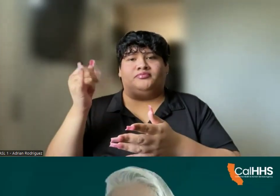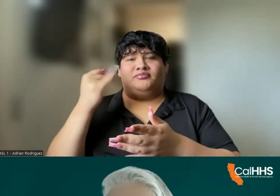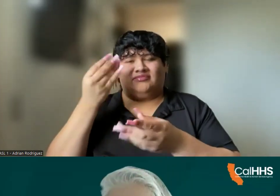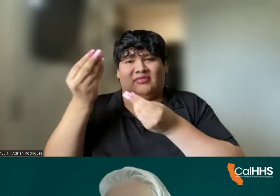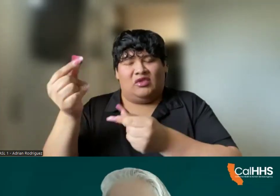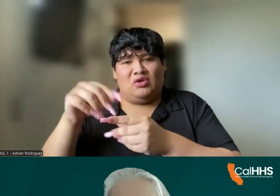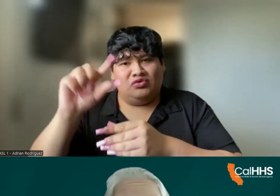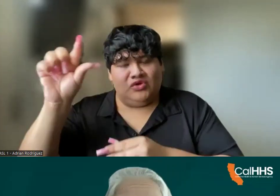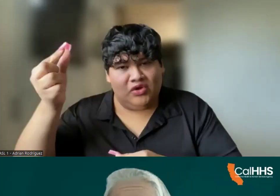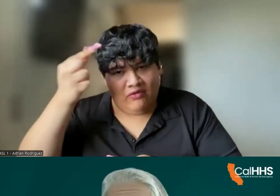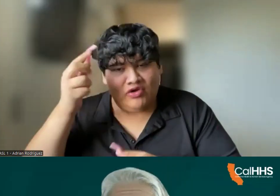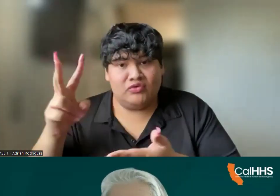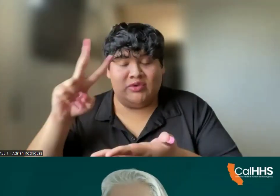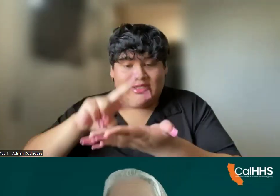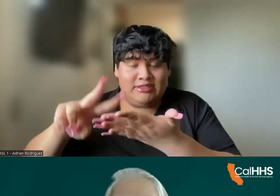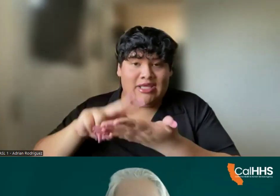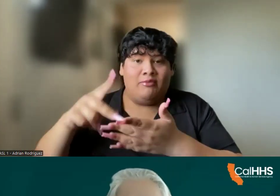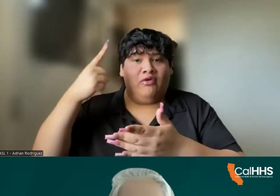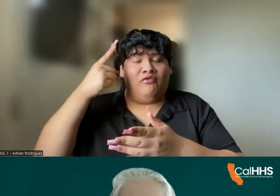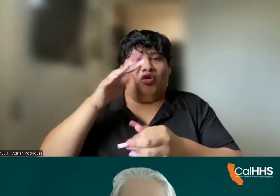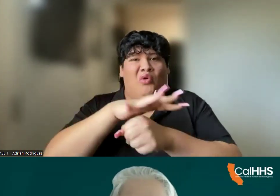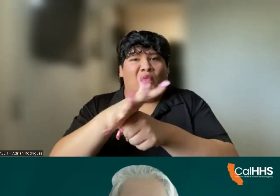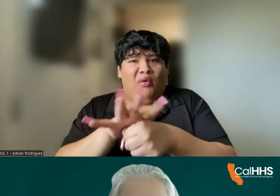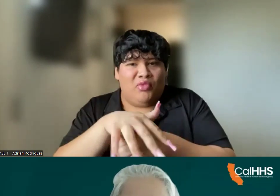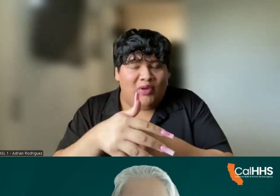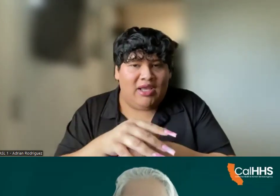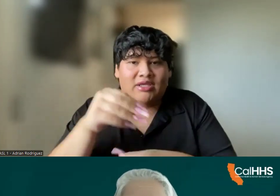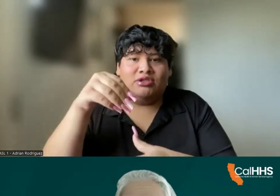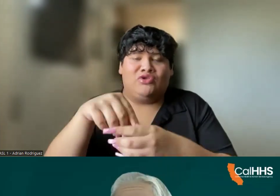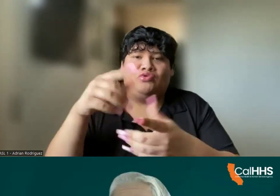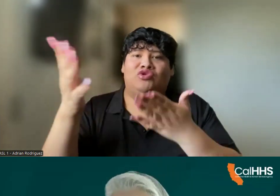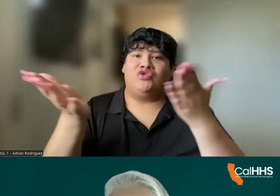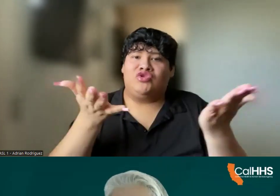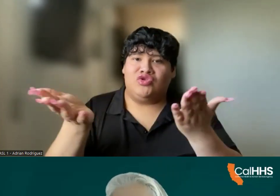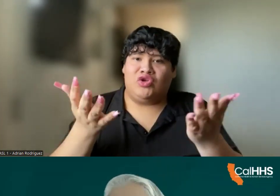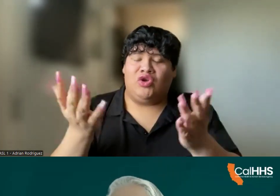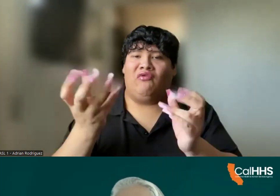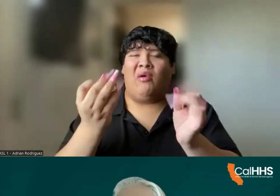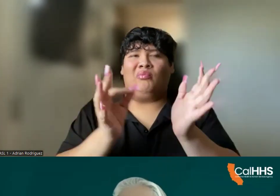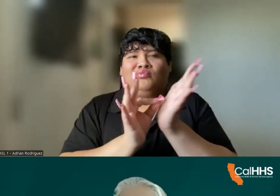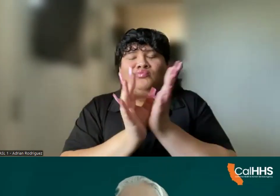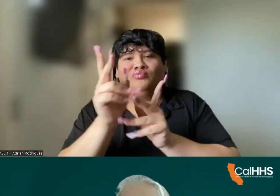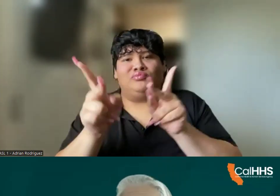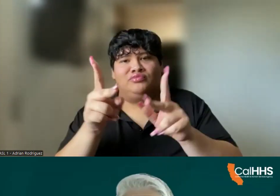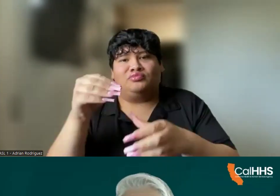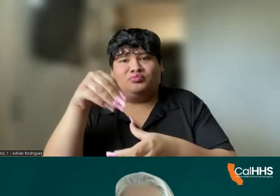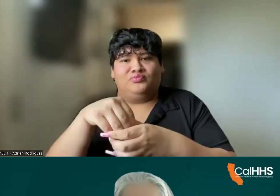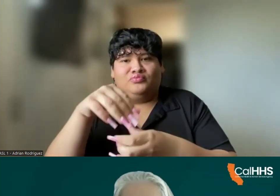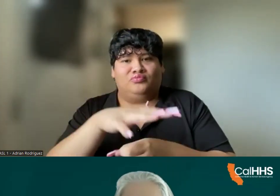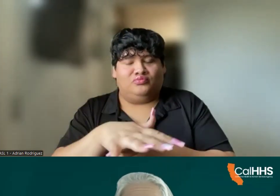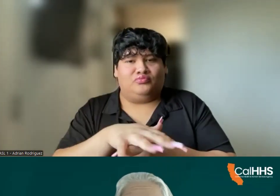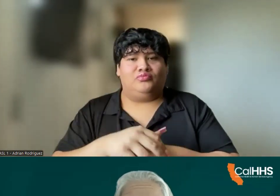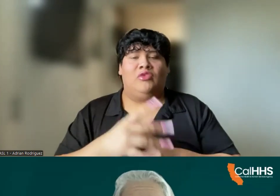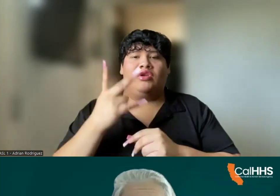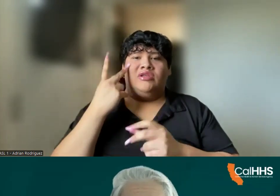was to examine the population that they're looking to serve. And it was very clear in examining the statistics